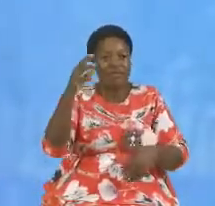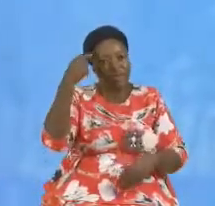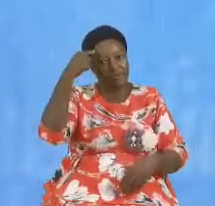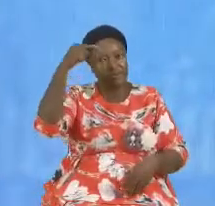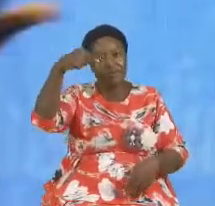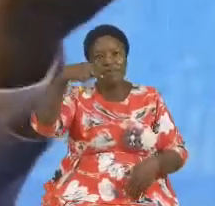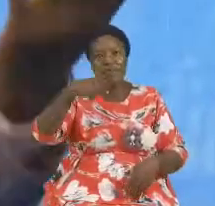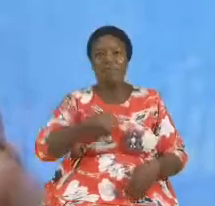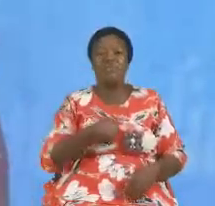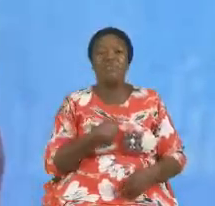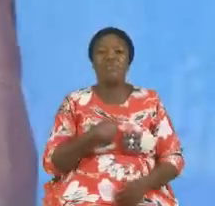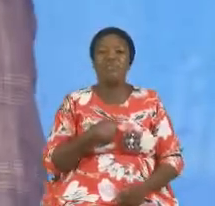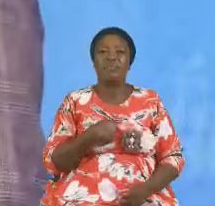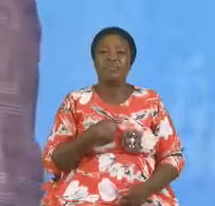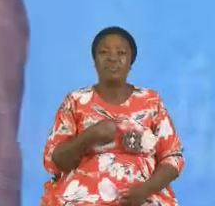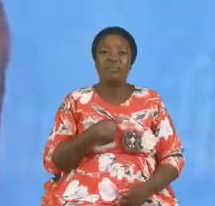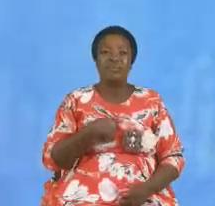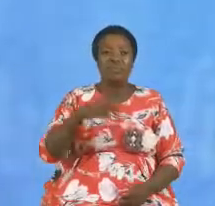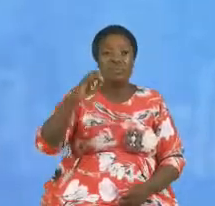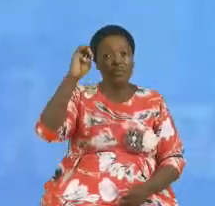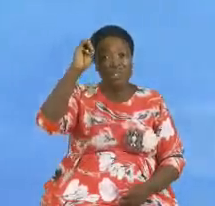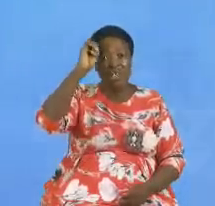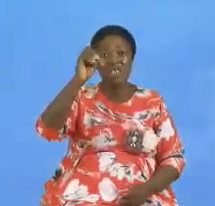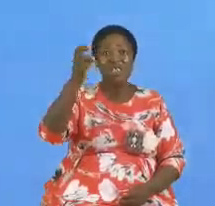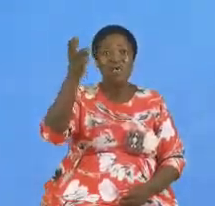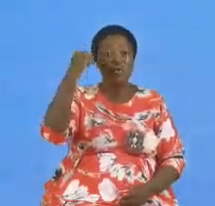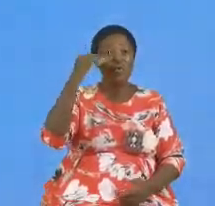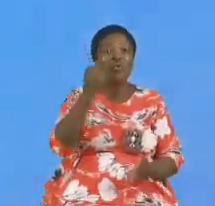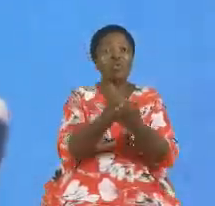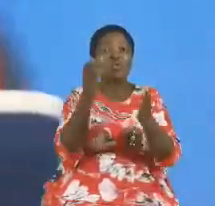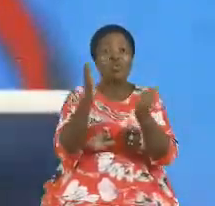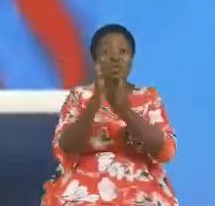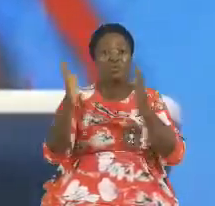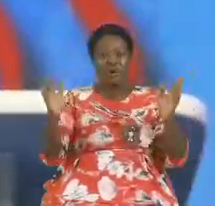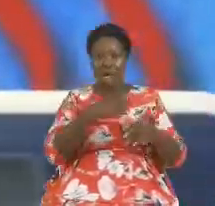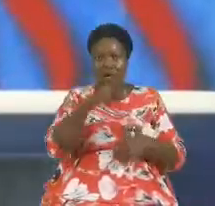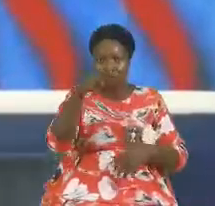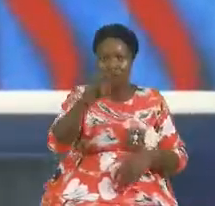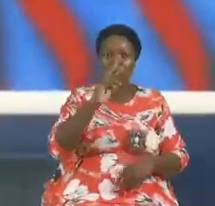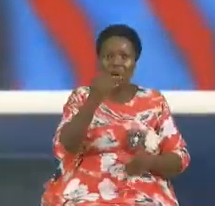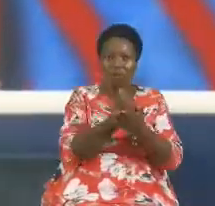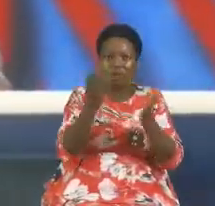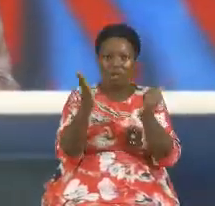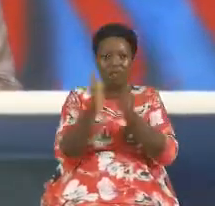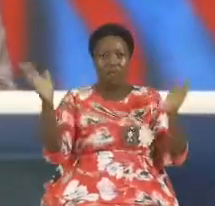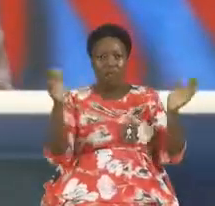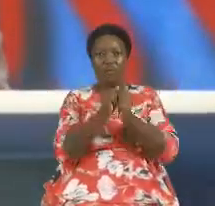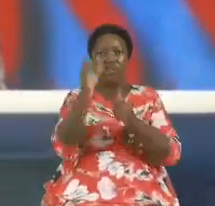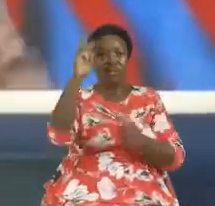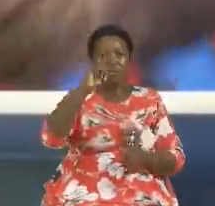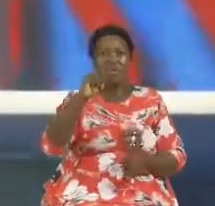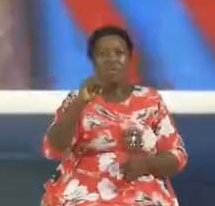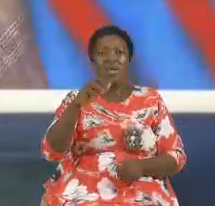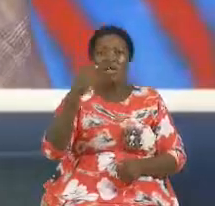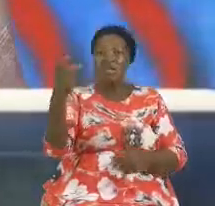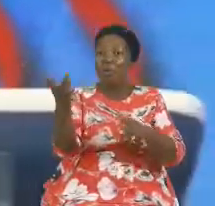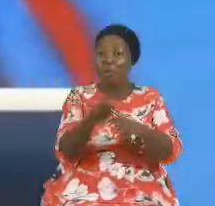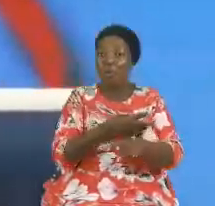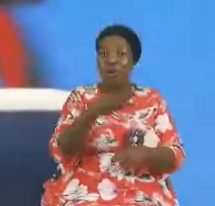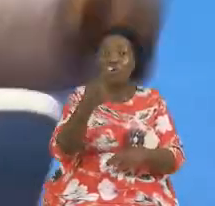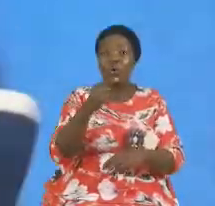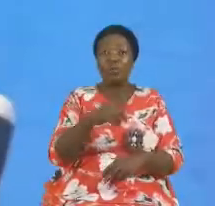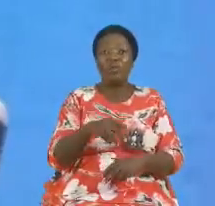of God, who loved me and gave himself for me. He was crucified, and you